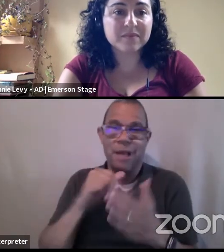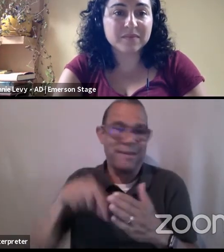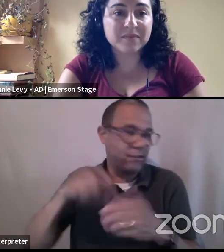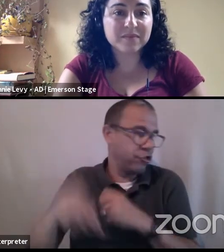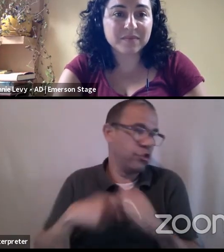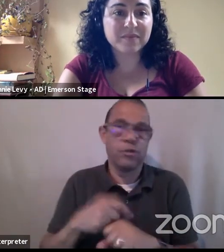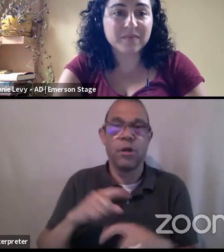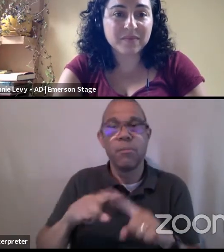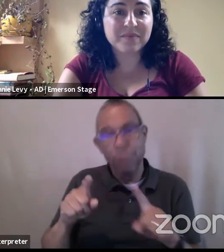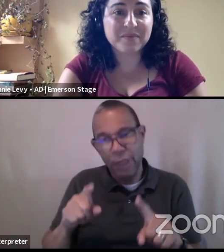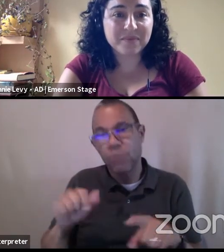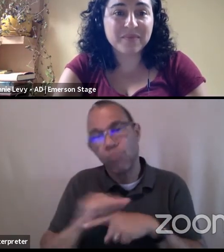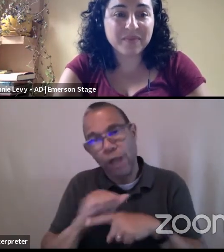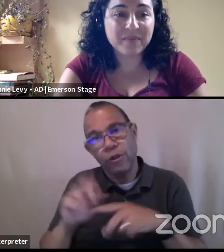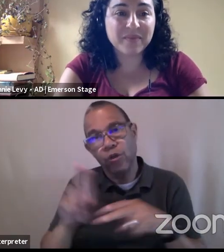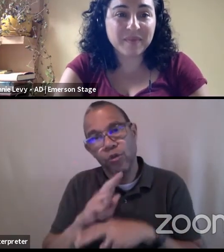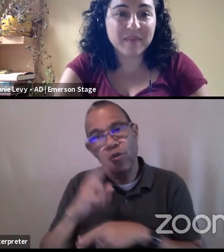can see that.